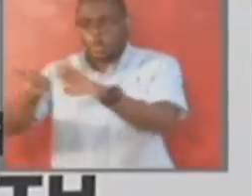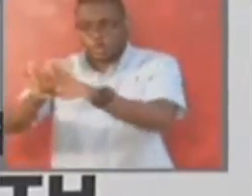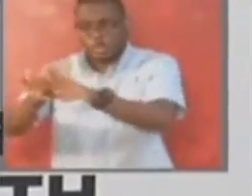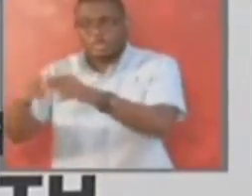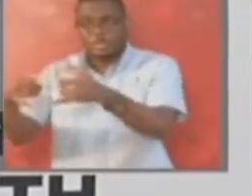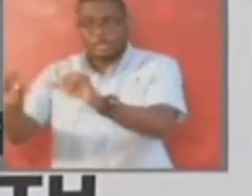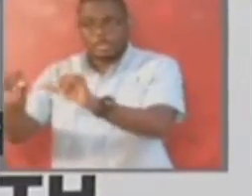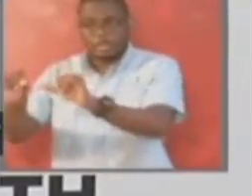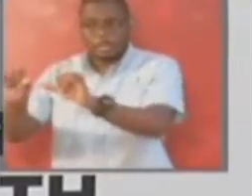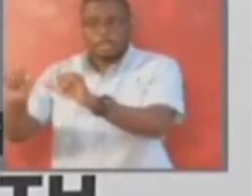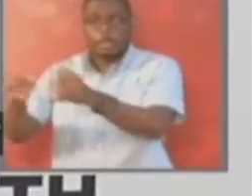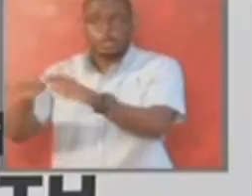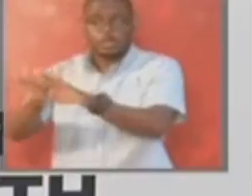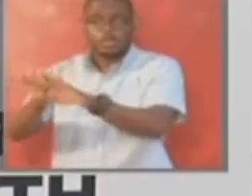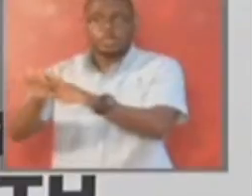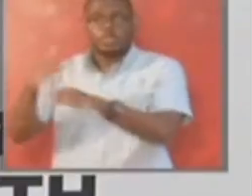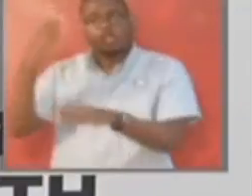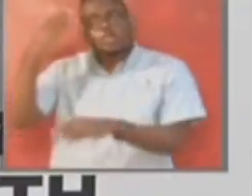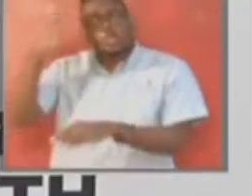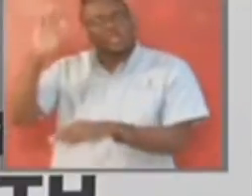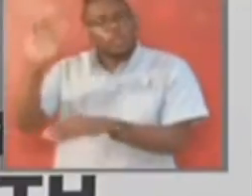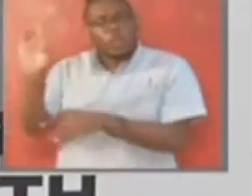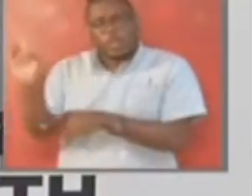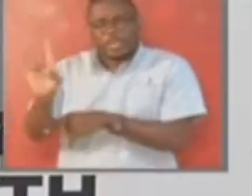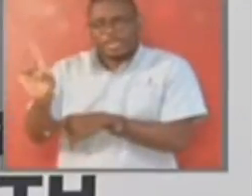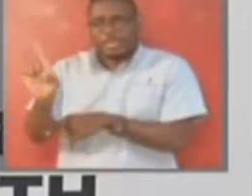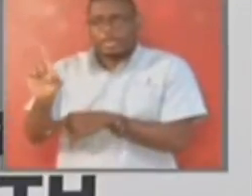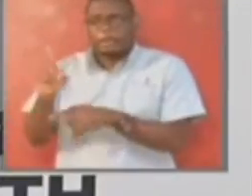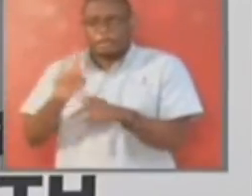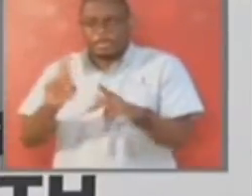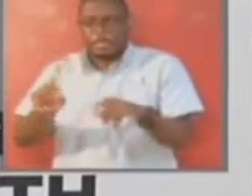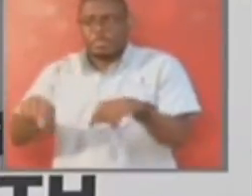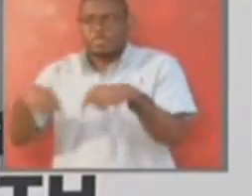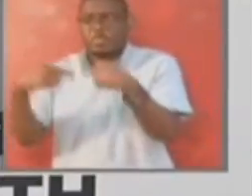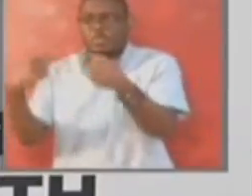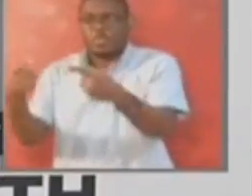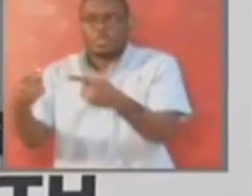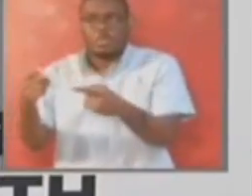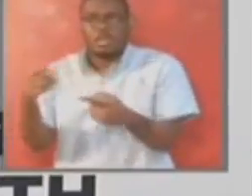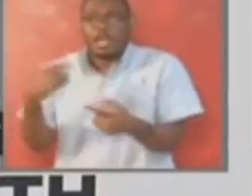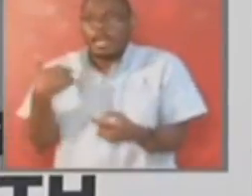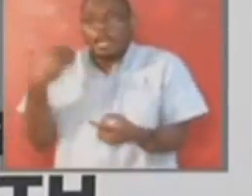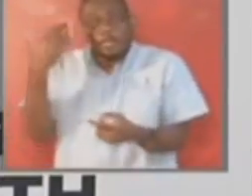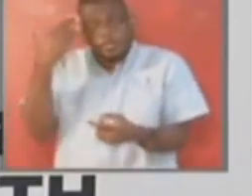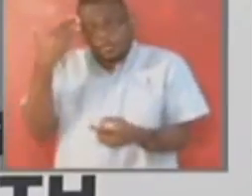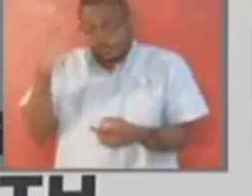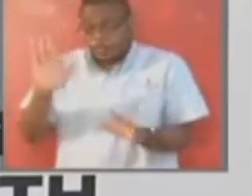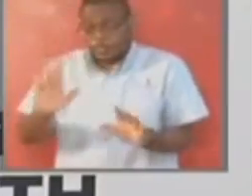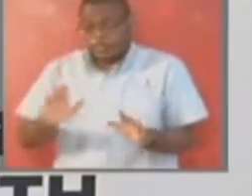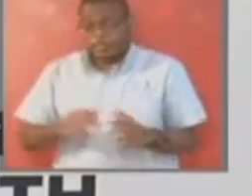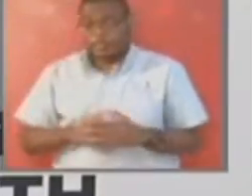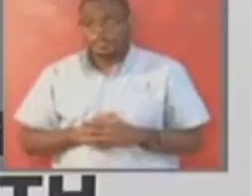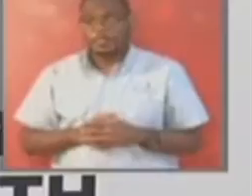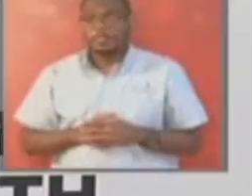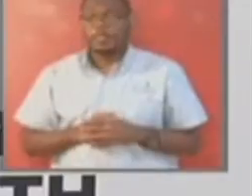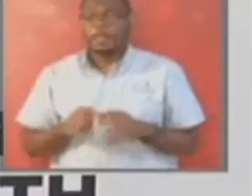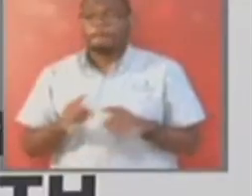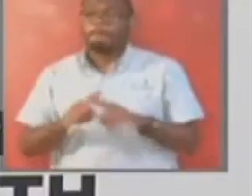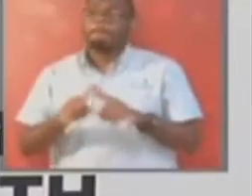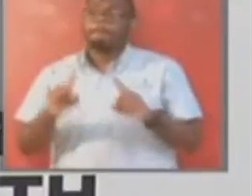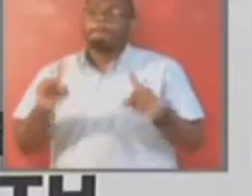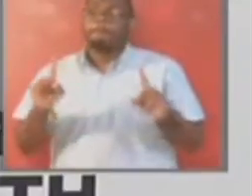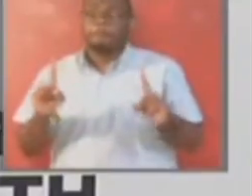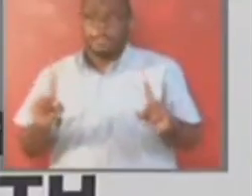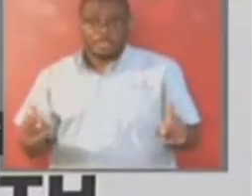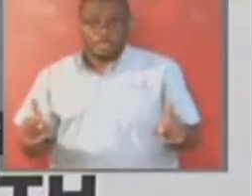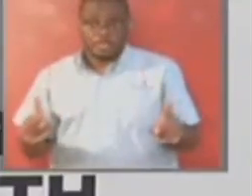say where those persons would have been going to, who they would have been transporting, to be honest. But there are instances where we